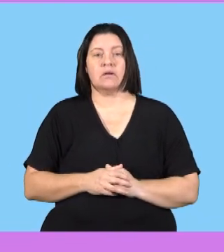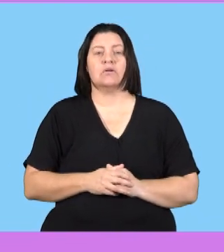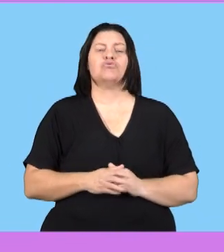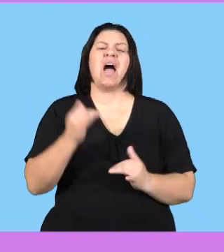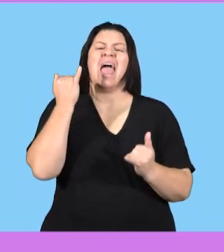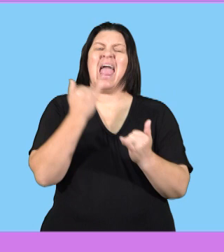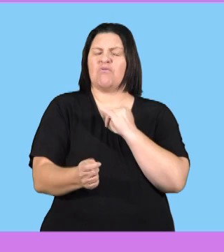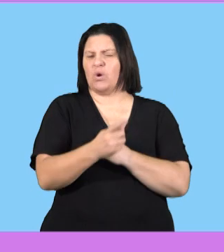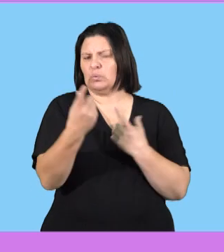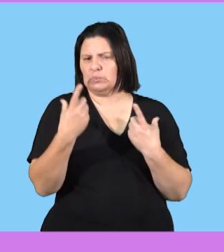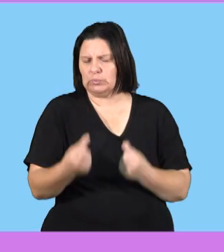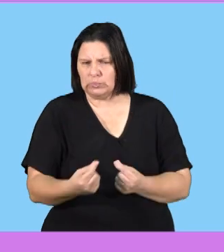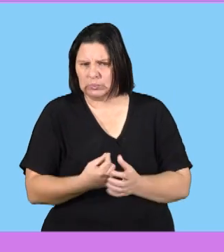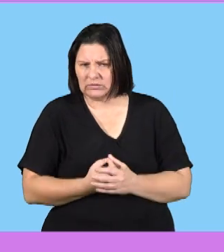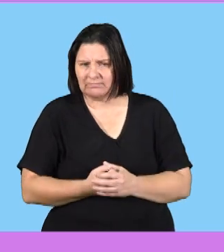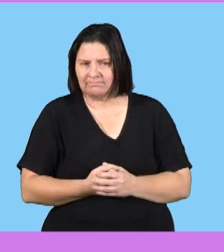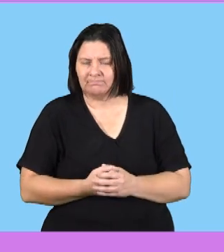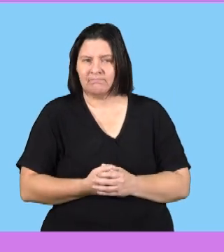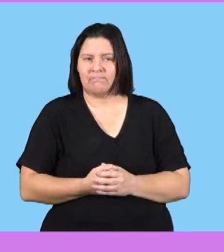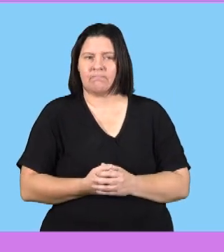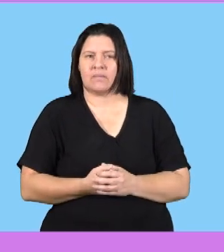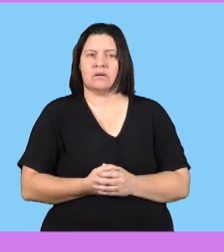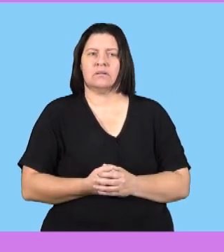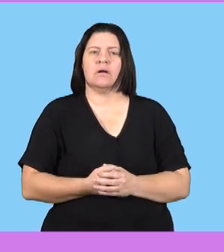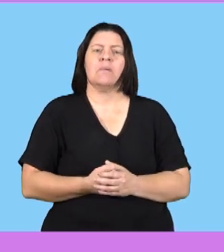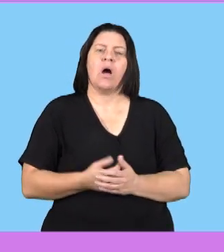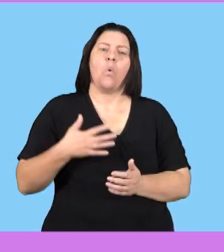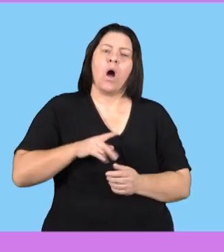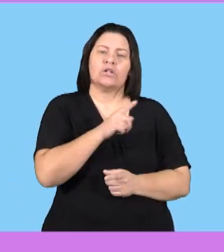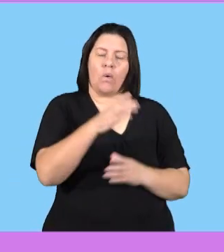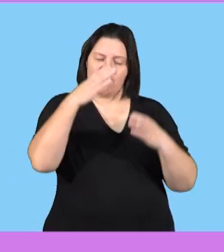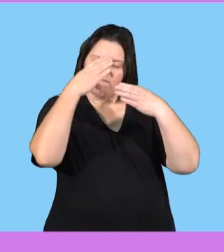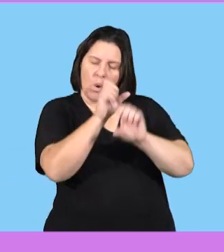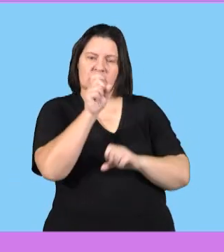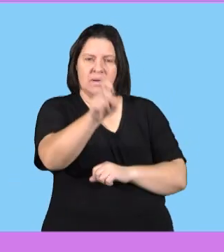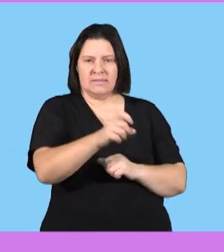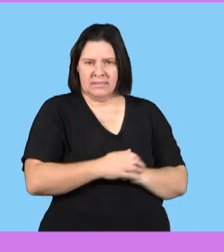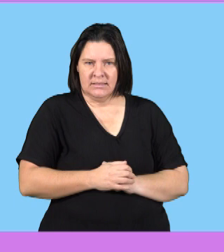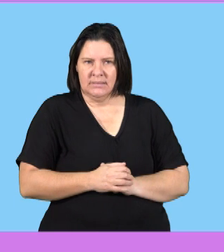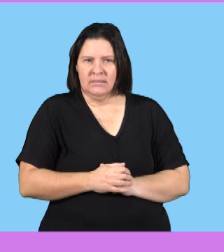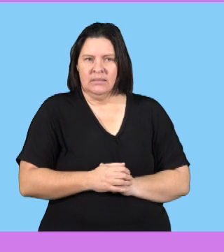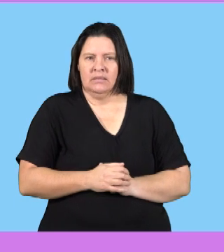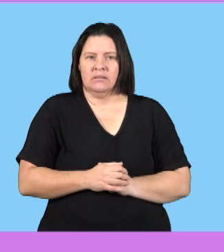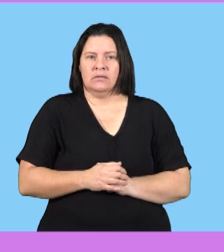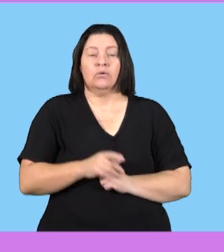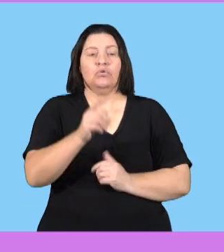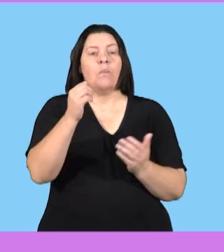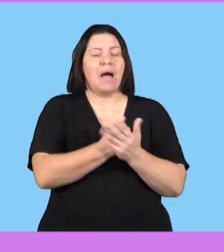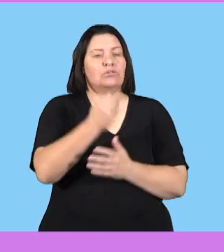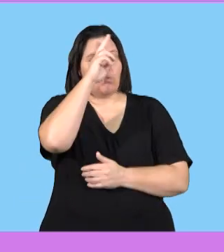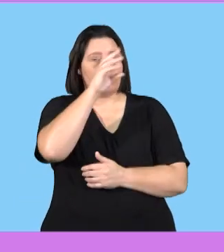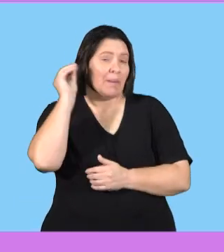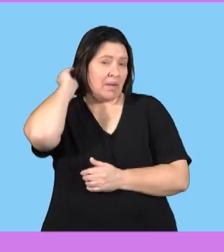Guys, then just a few common errands, or actually stuff that I want you, or important information I want you to remember.